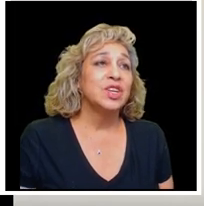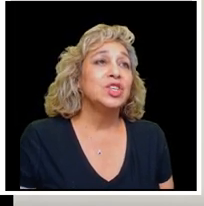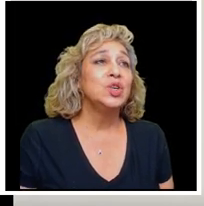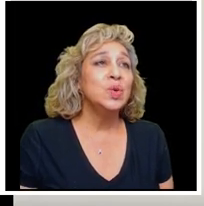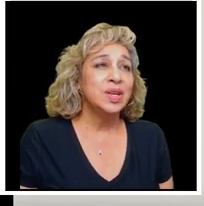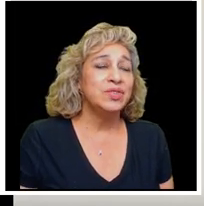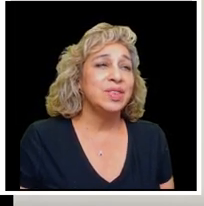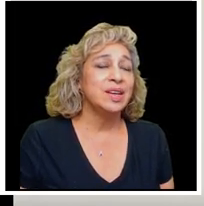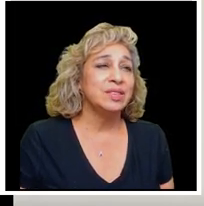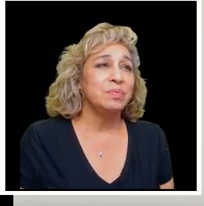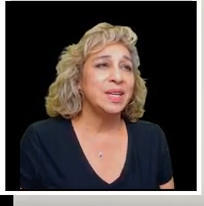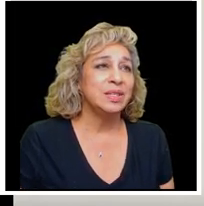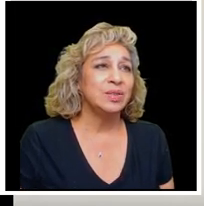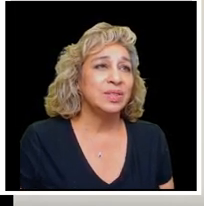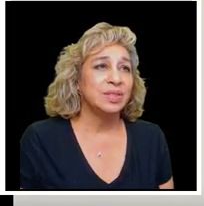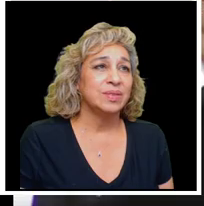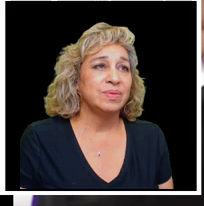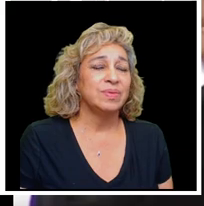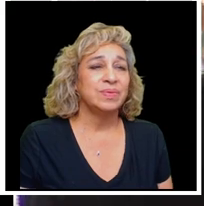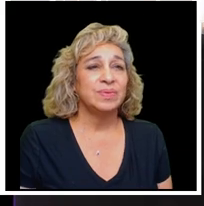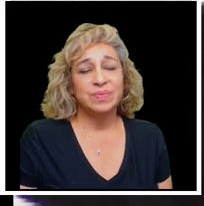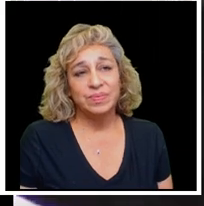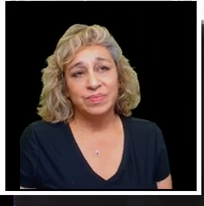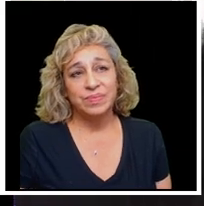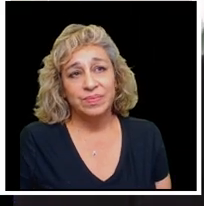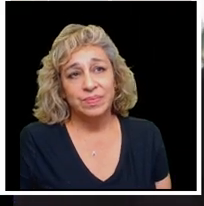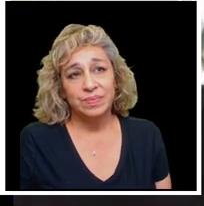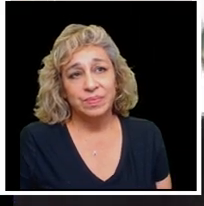two hundred thousand pesos